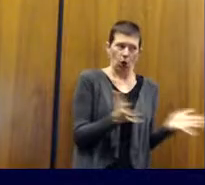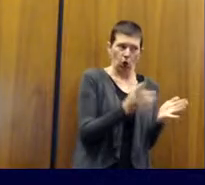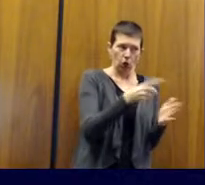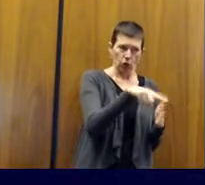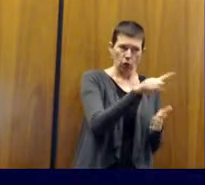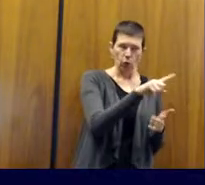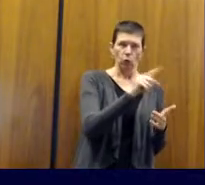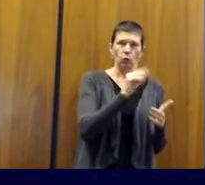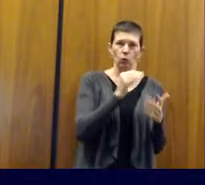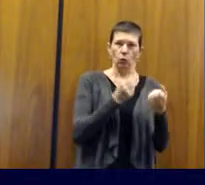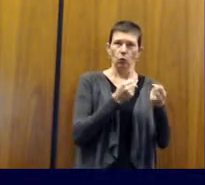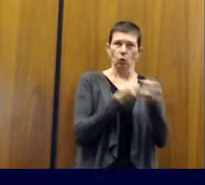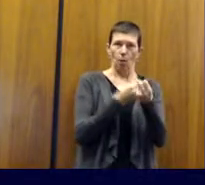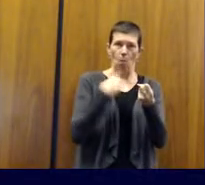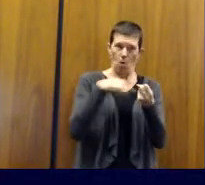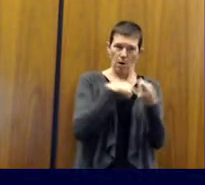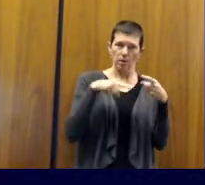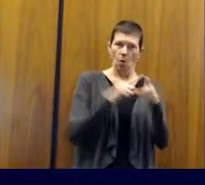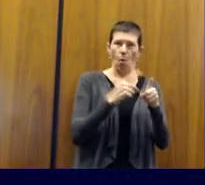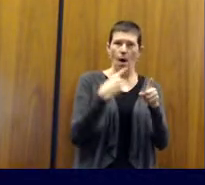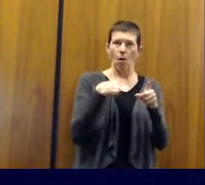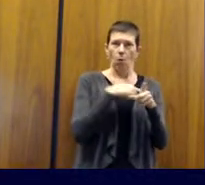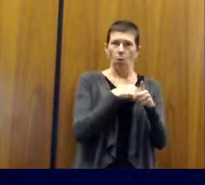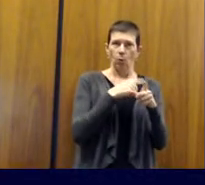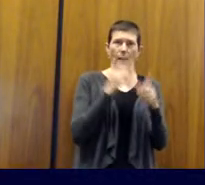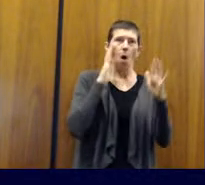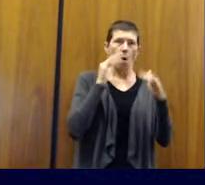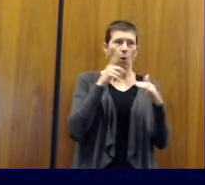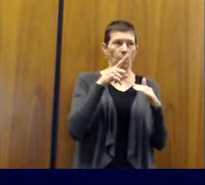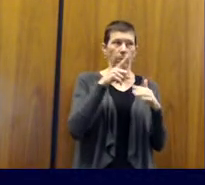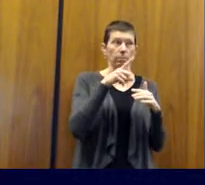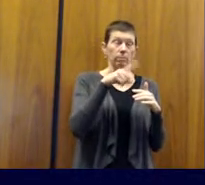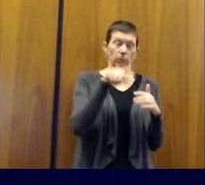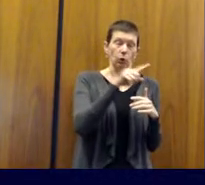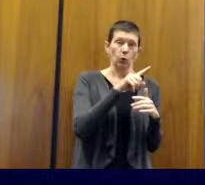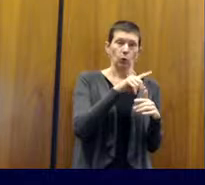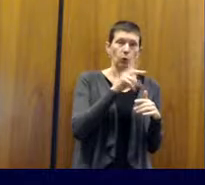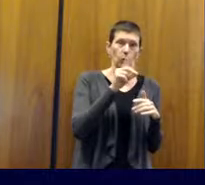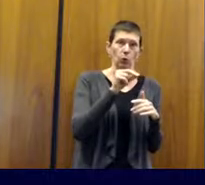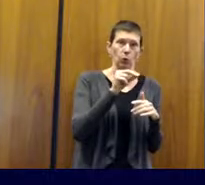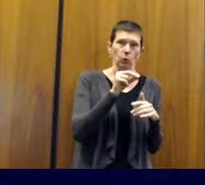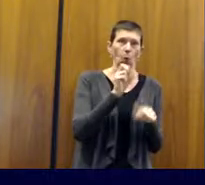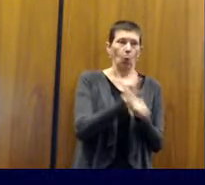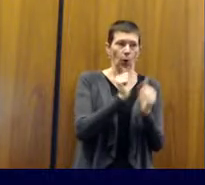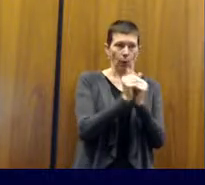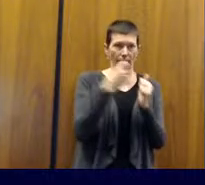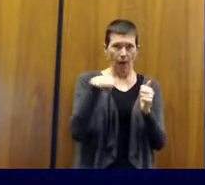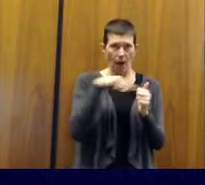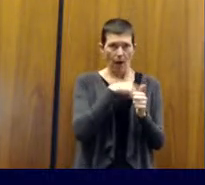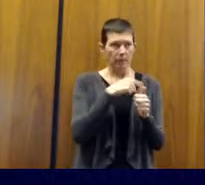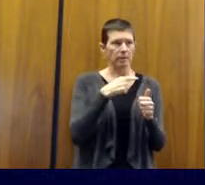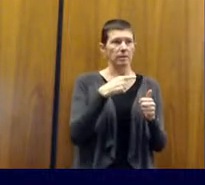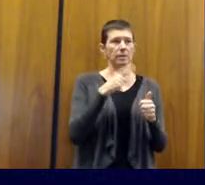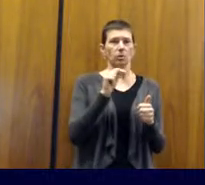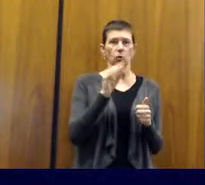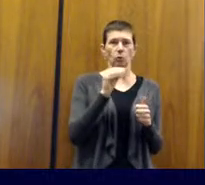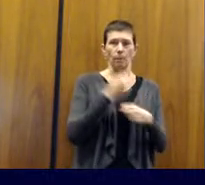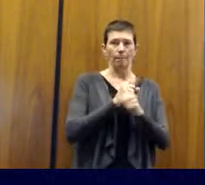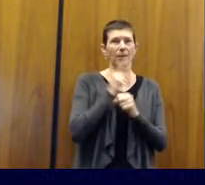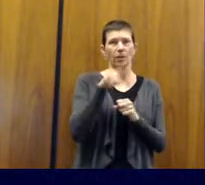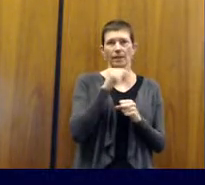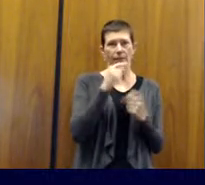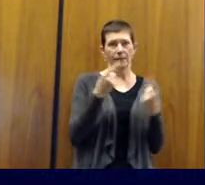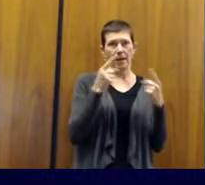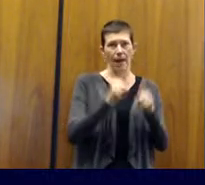to support us, as we certainly hope that you do work with us to make sure that this doesn't